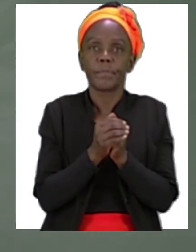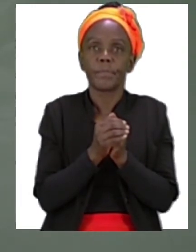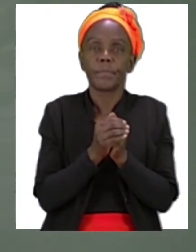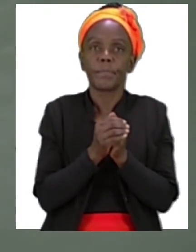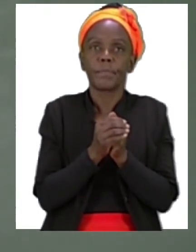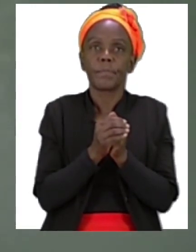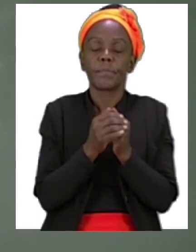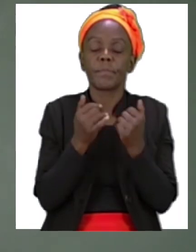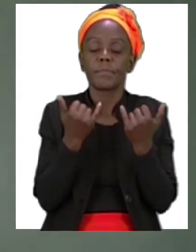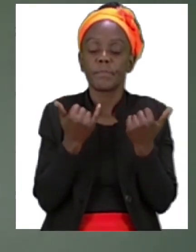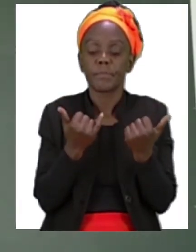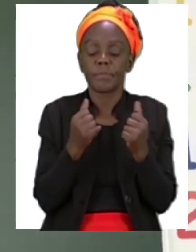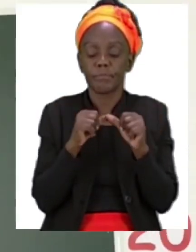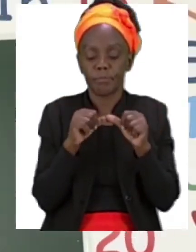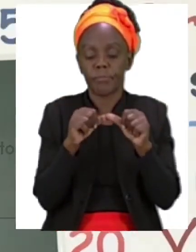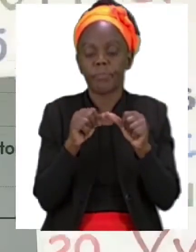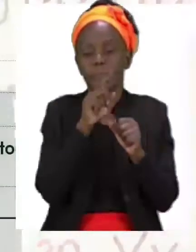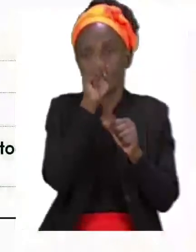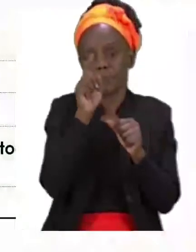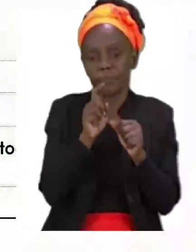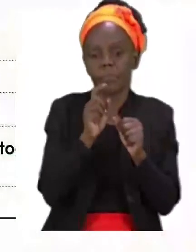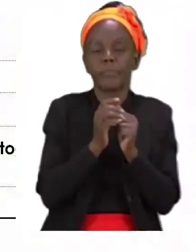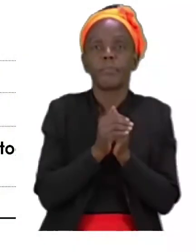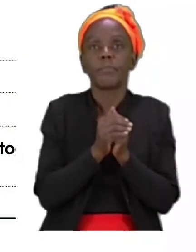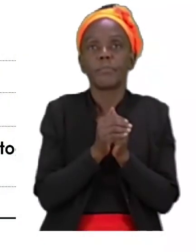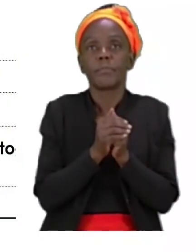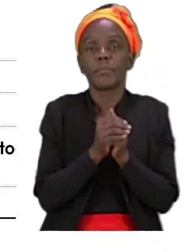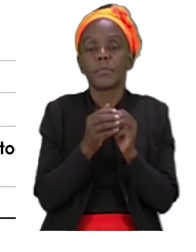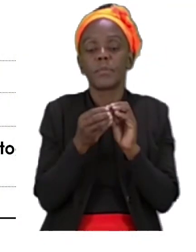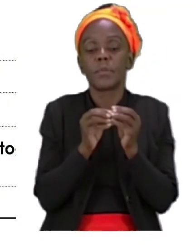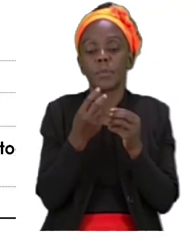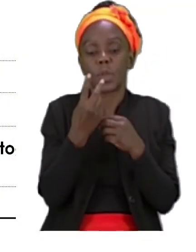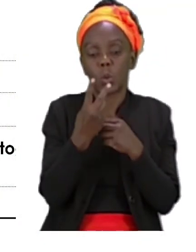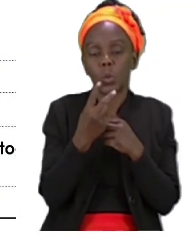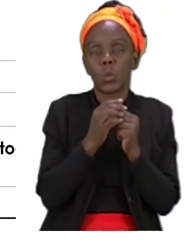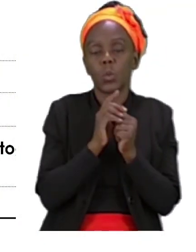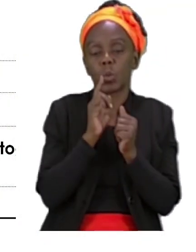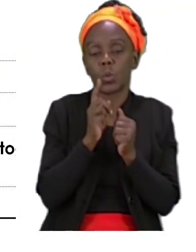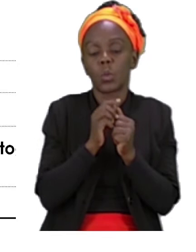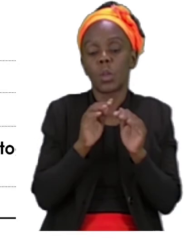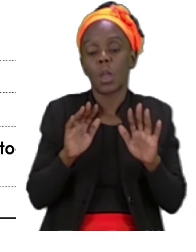Now let's move on to the next question. Number 2 says, how